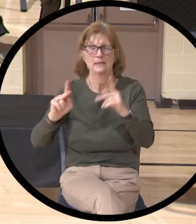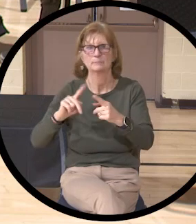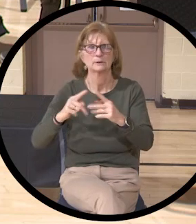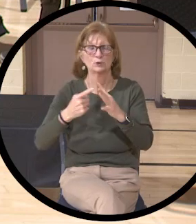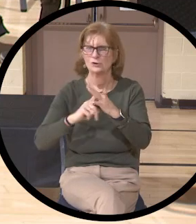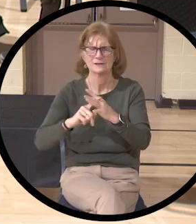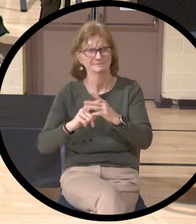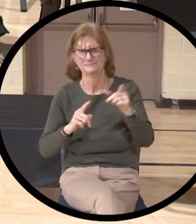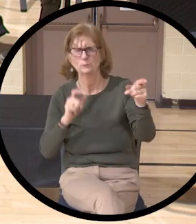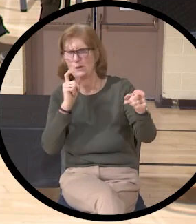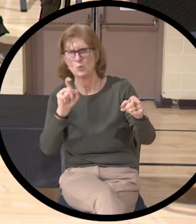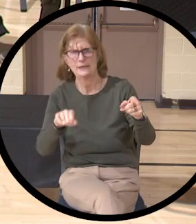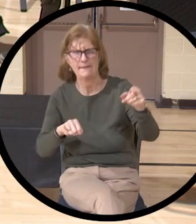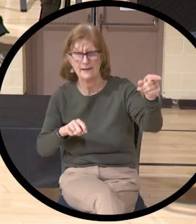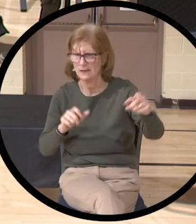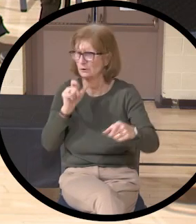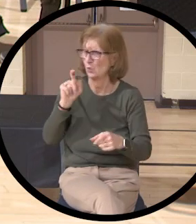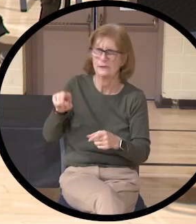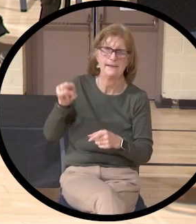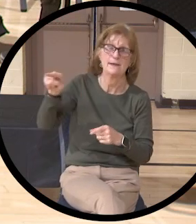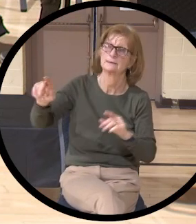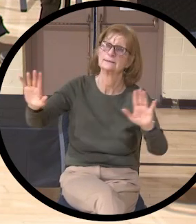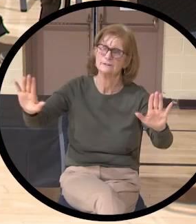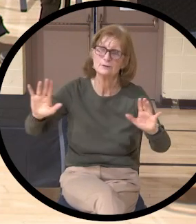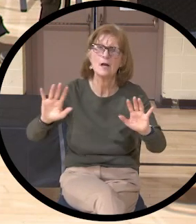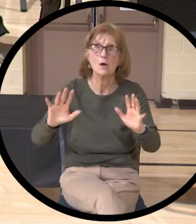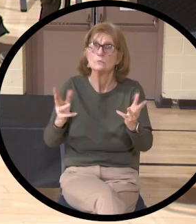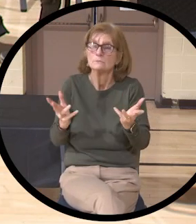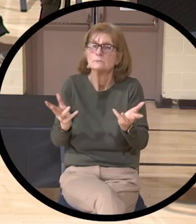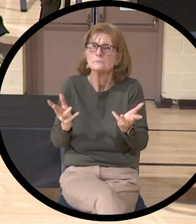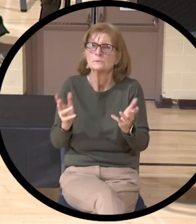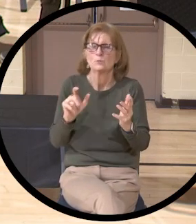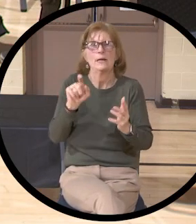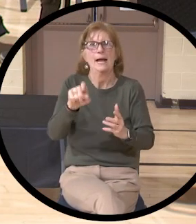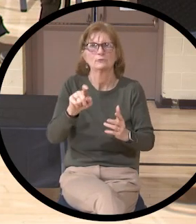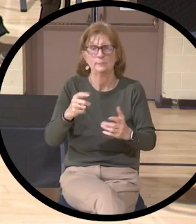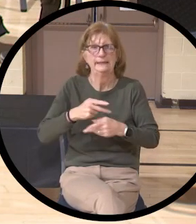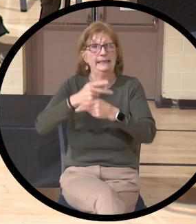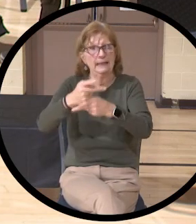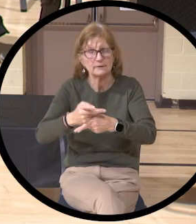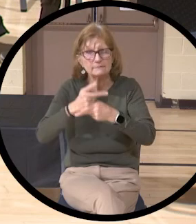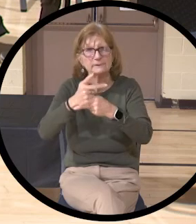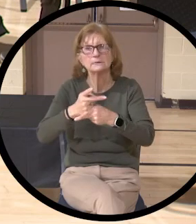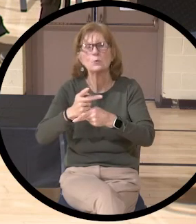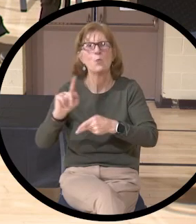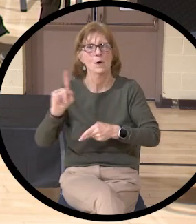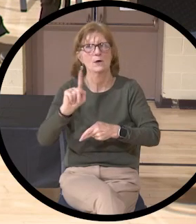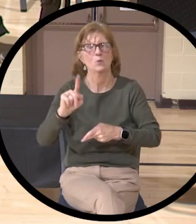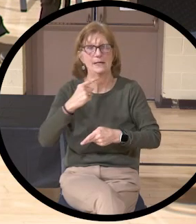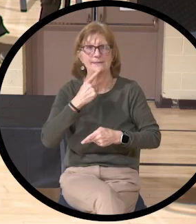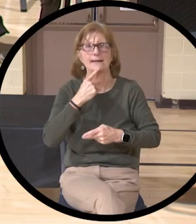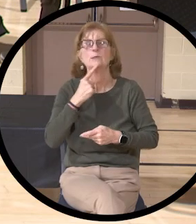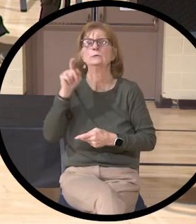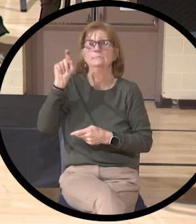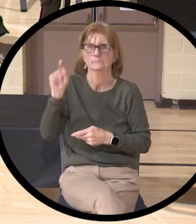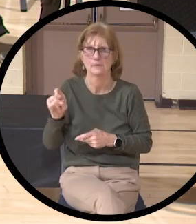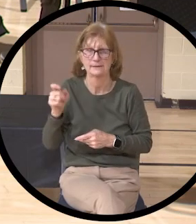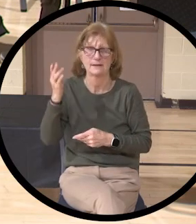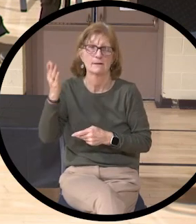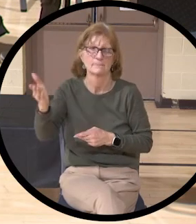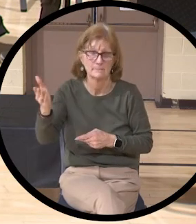actually, but particularly unwarranted ones. And so we have to be careful where we put them. So we run a stop